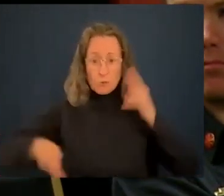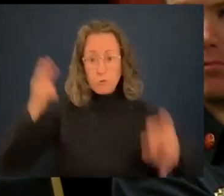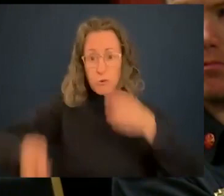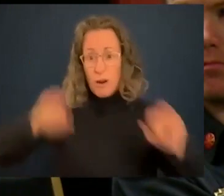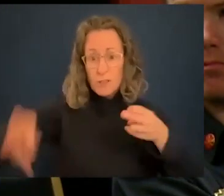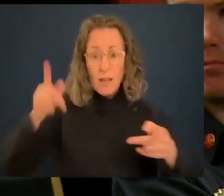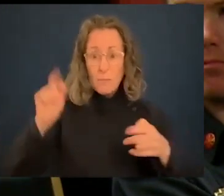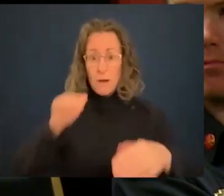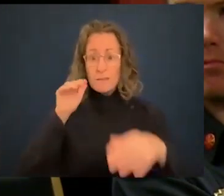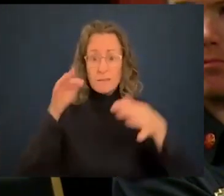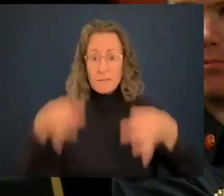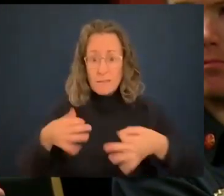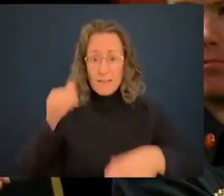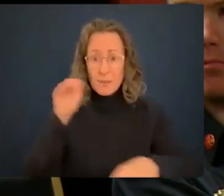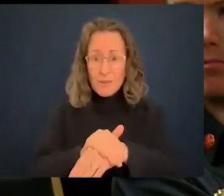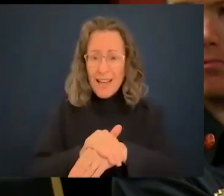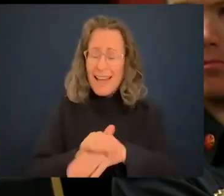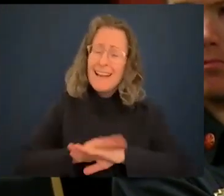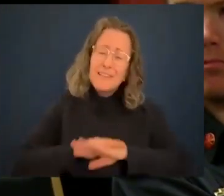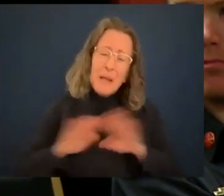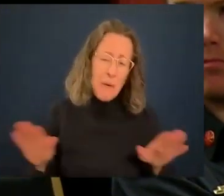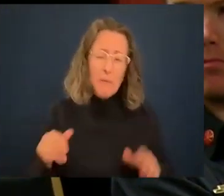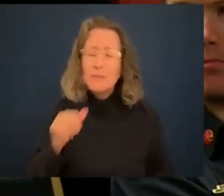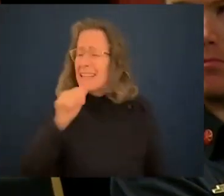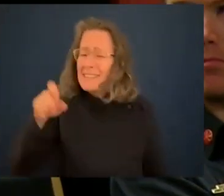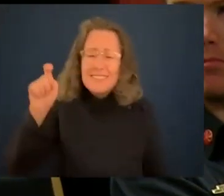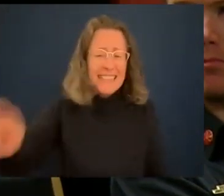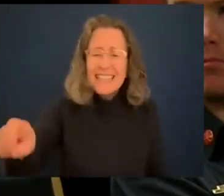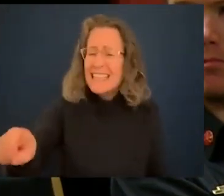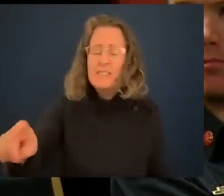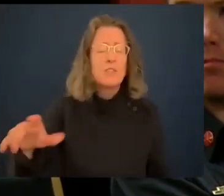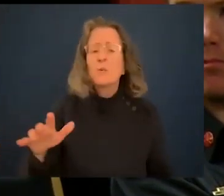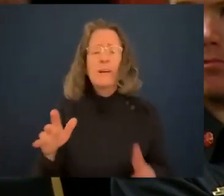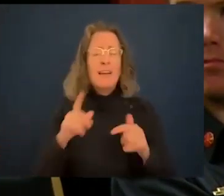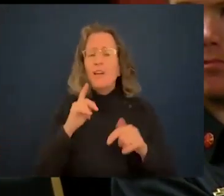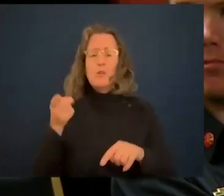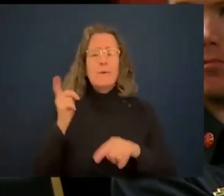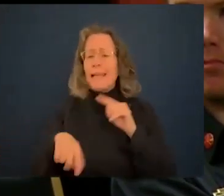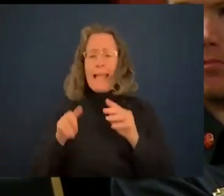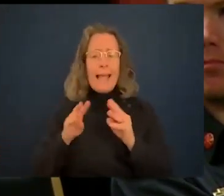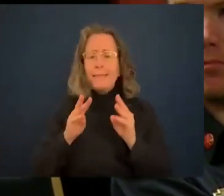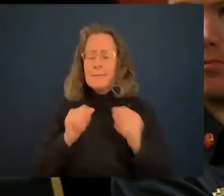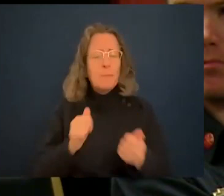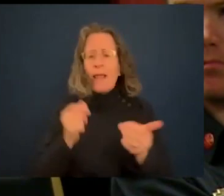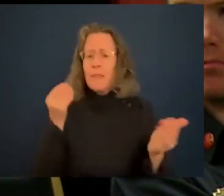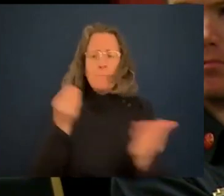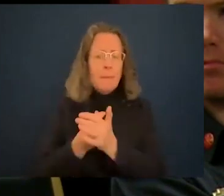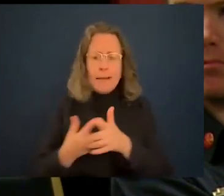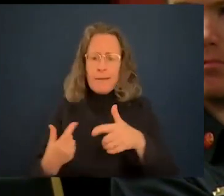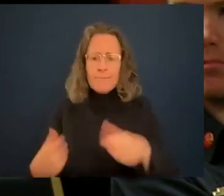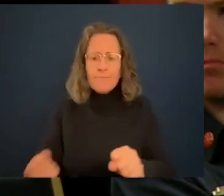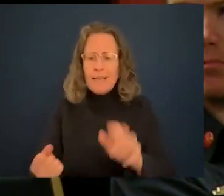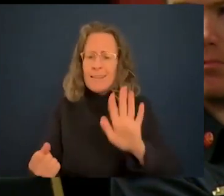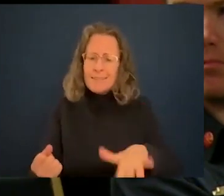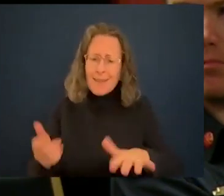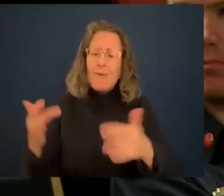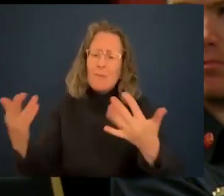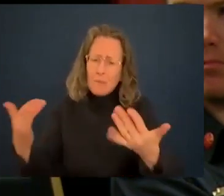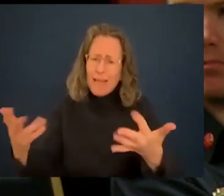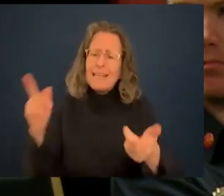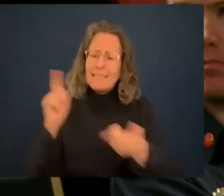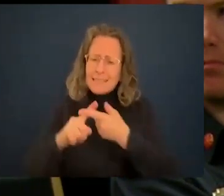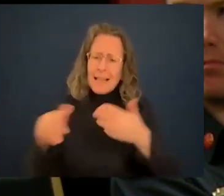you not to do it because it's not necessary no one's going to spend the money sneaking in in the middle of the night let these new people do it